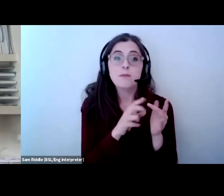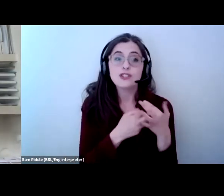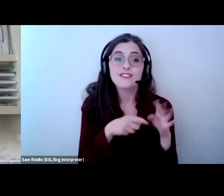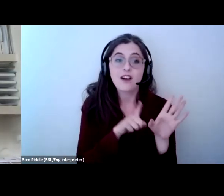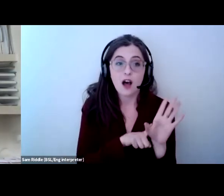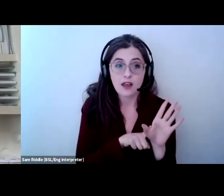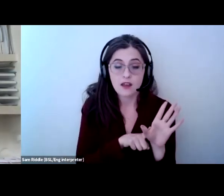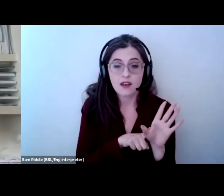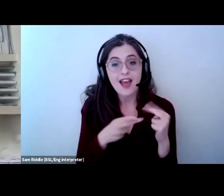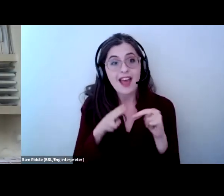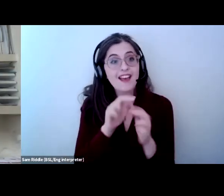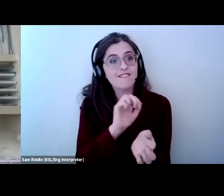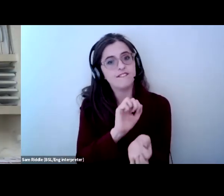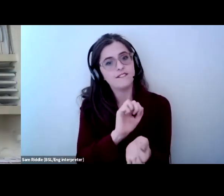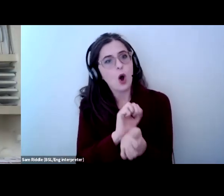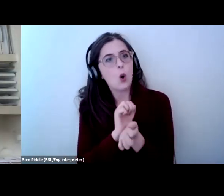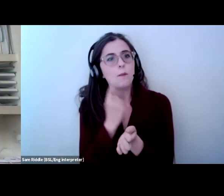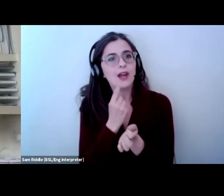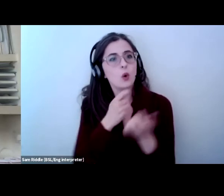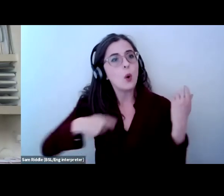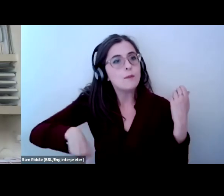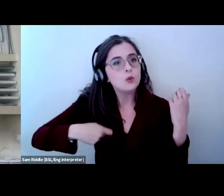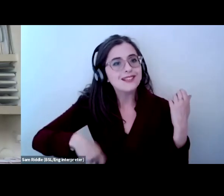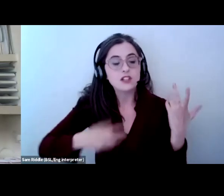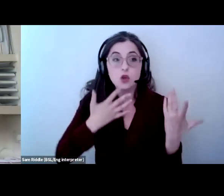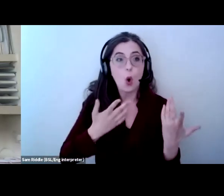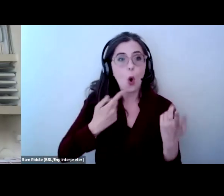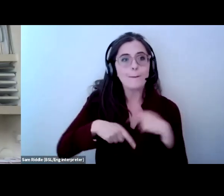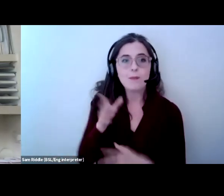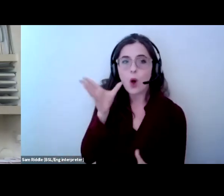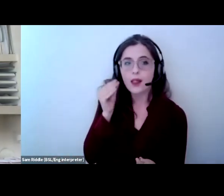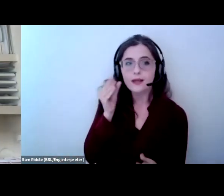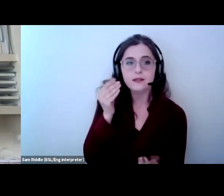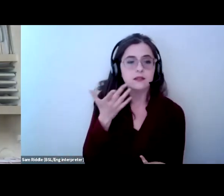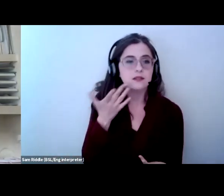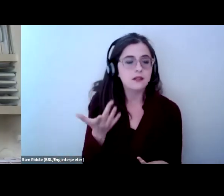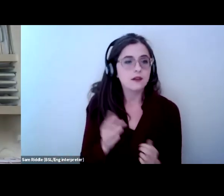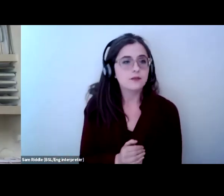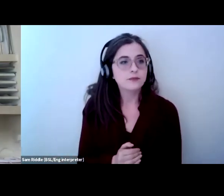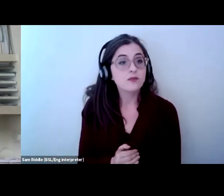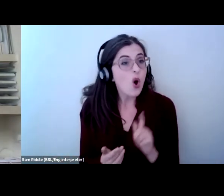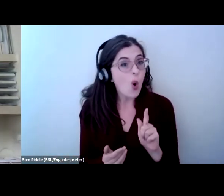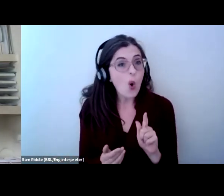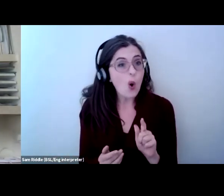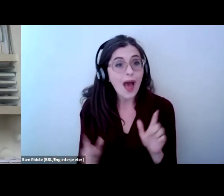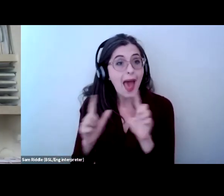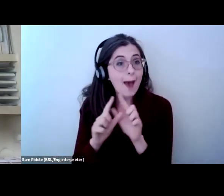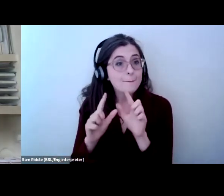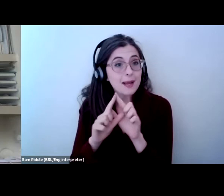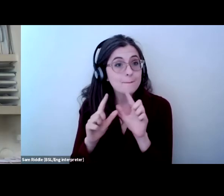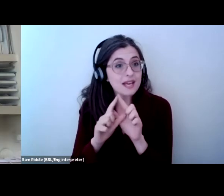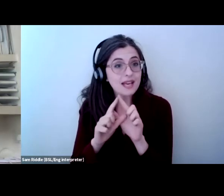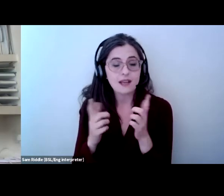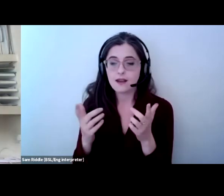even listeners? Or how would Airbnb operate if it was owned by hosts and maybe the local authority, and that they